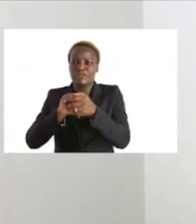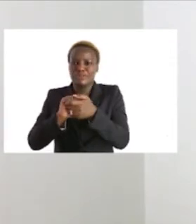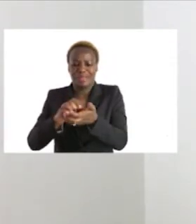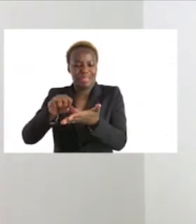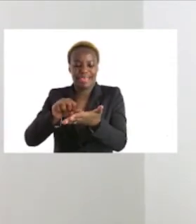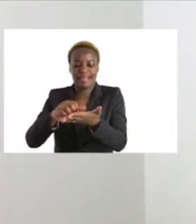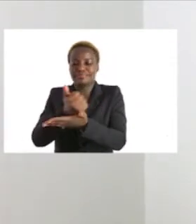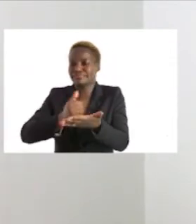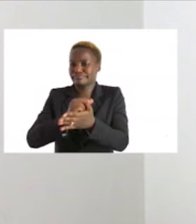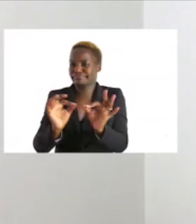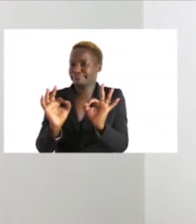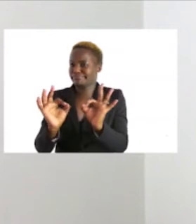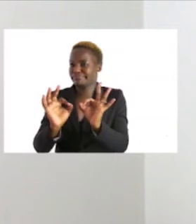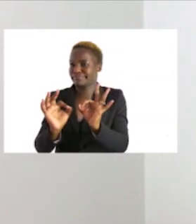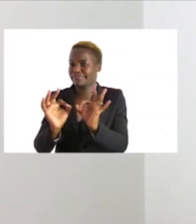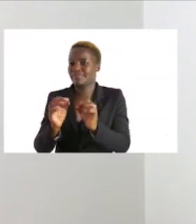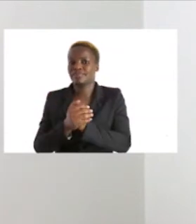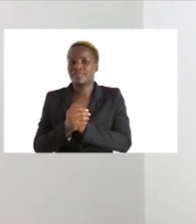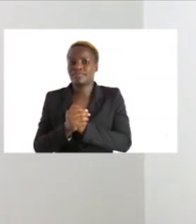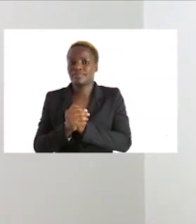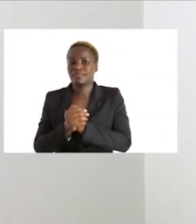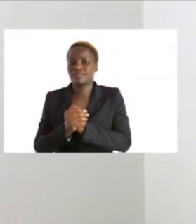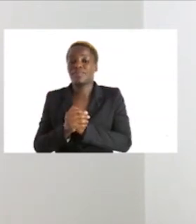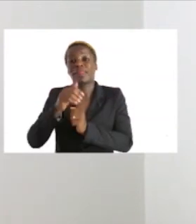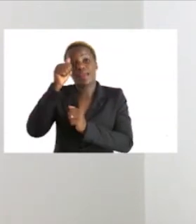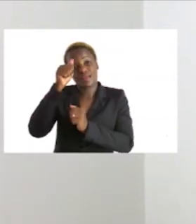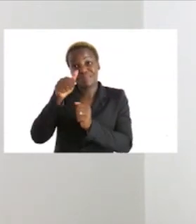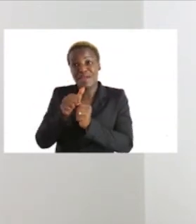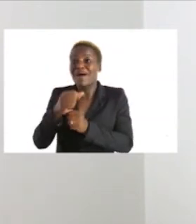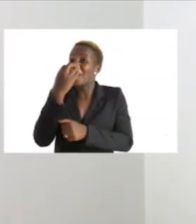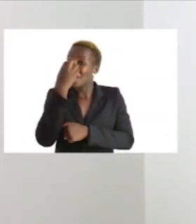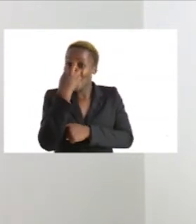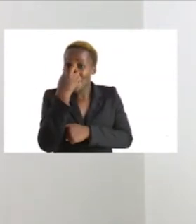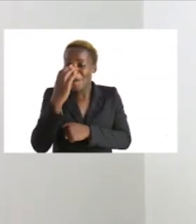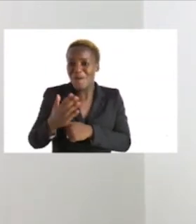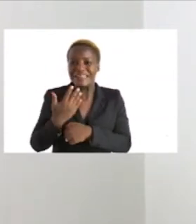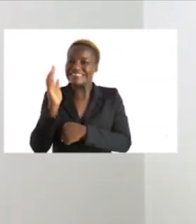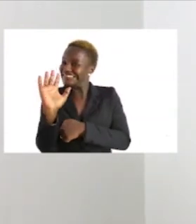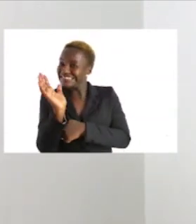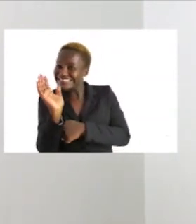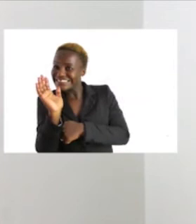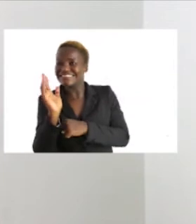away. And don't forget about Sushi. So she wants to say something.